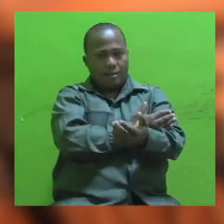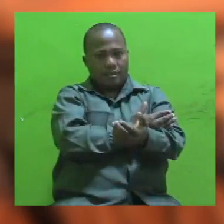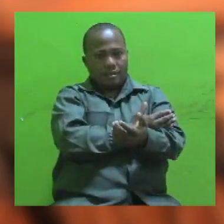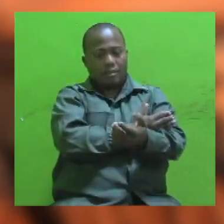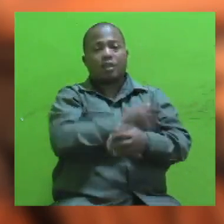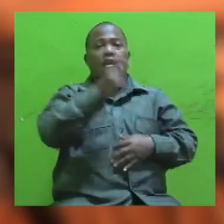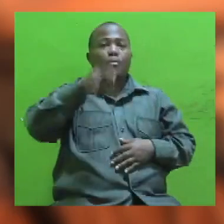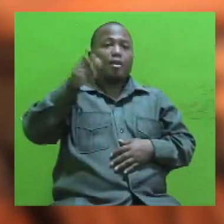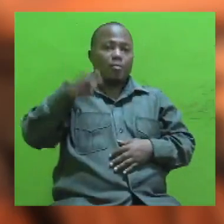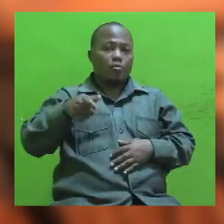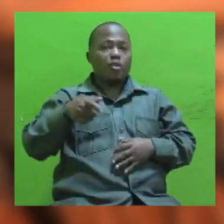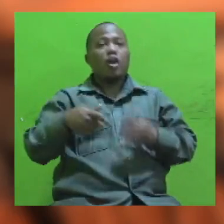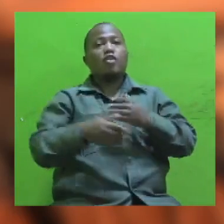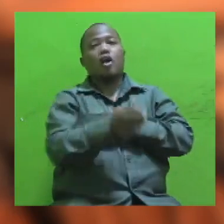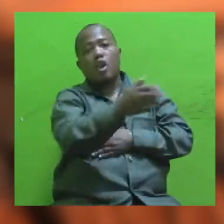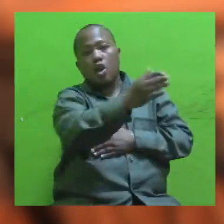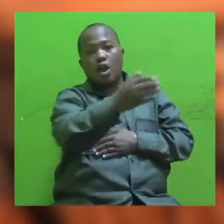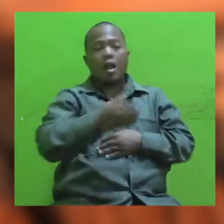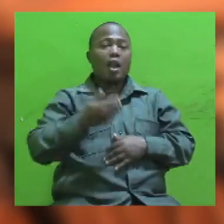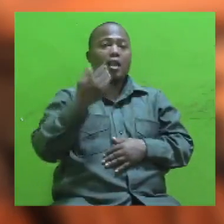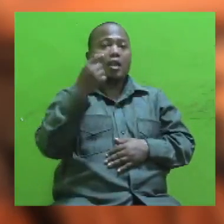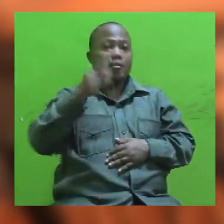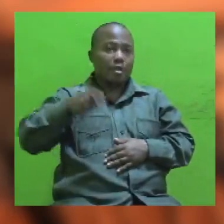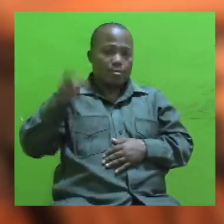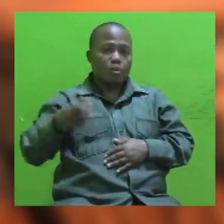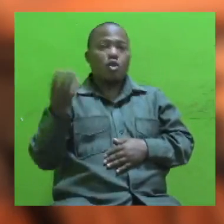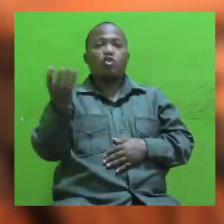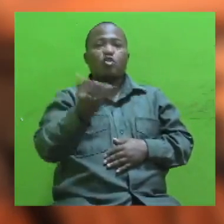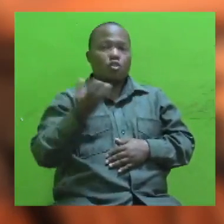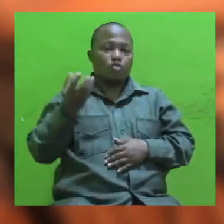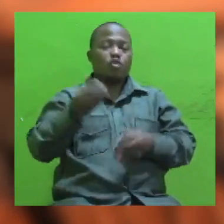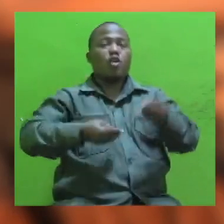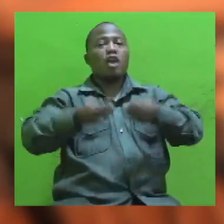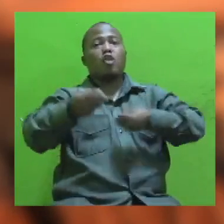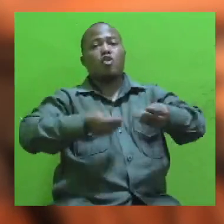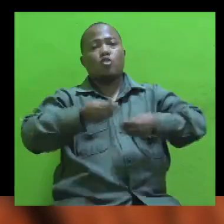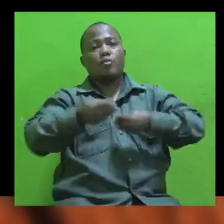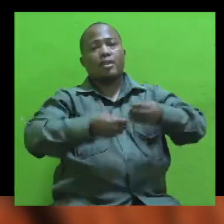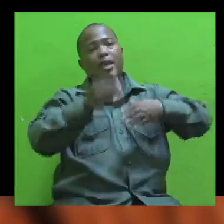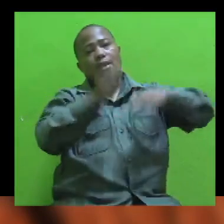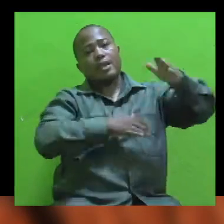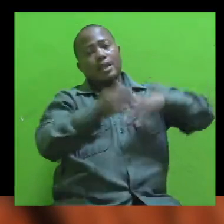fulfill the local people's social, economic, and cultural aspiration.